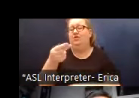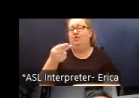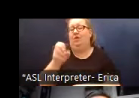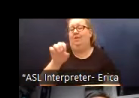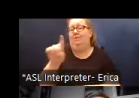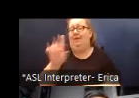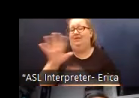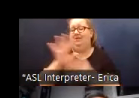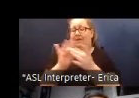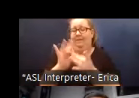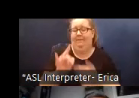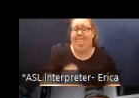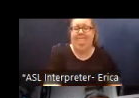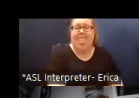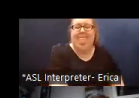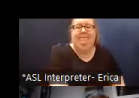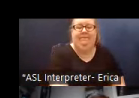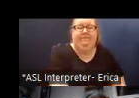comment.